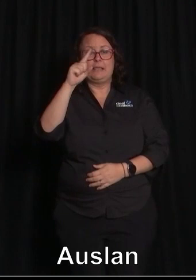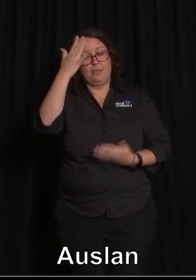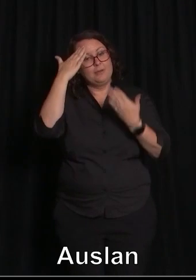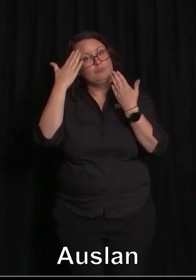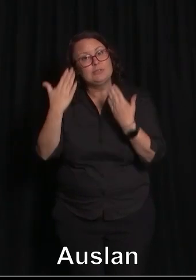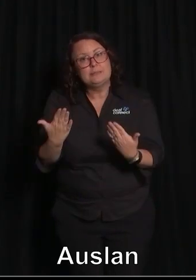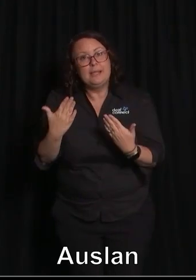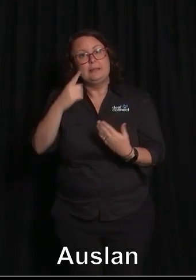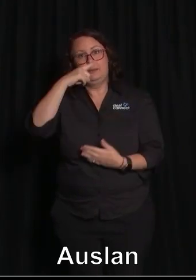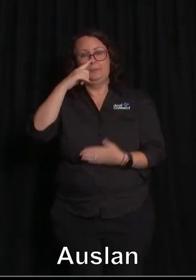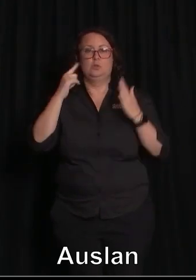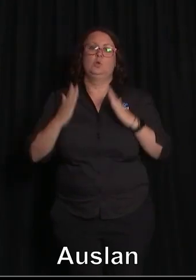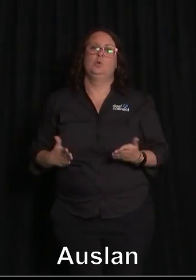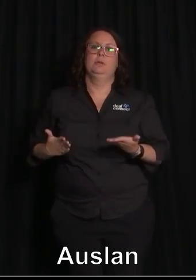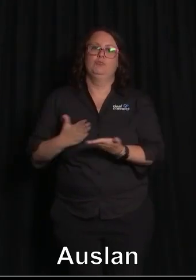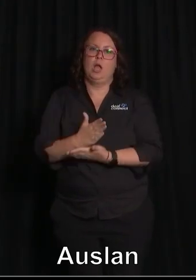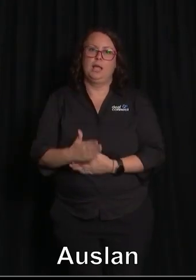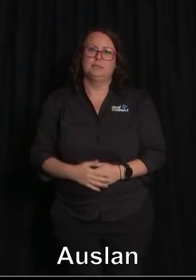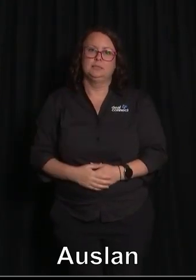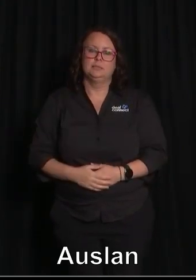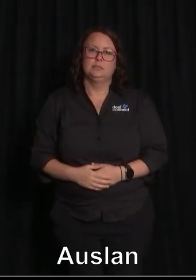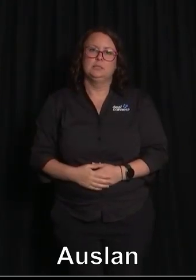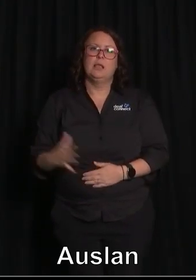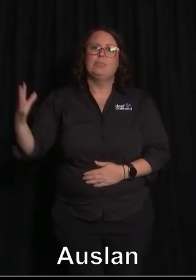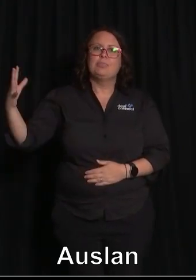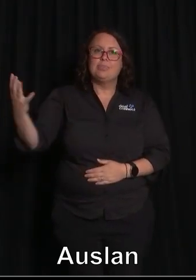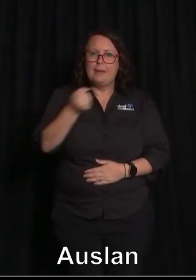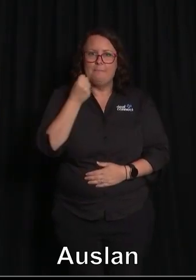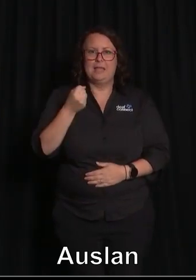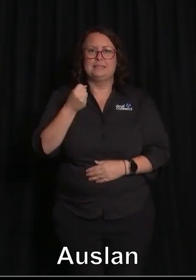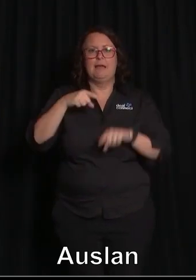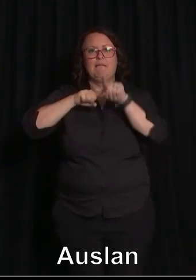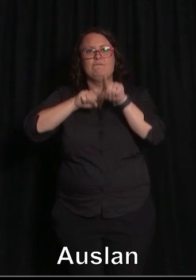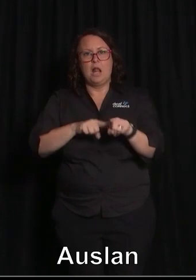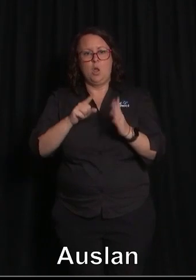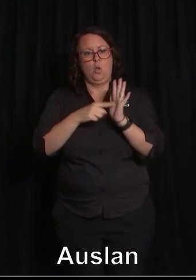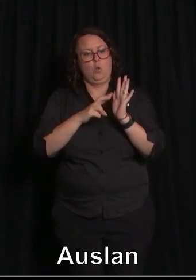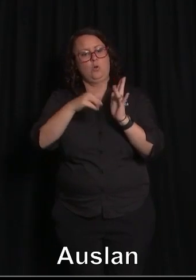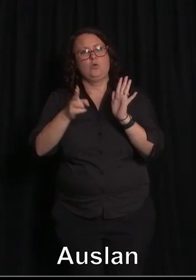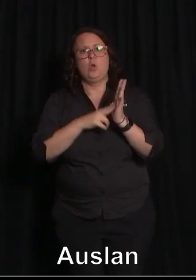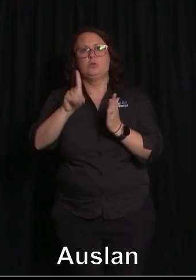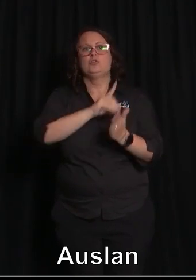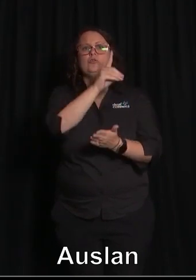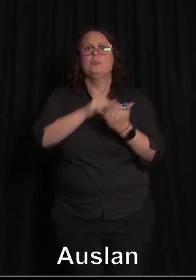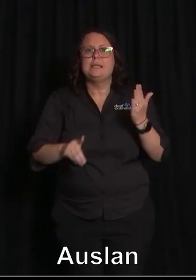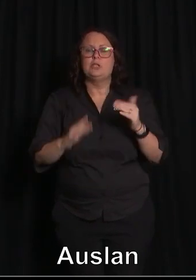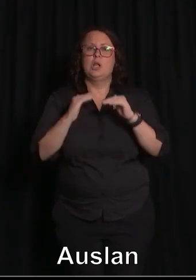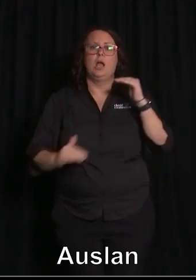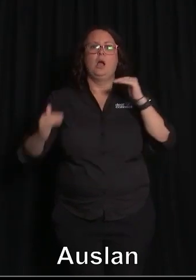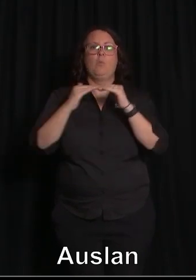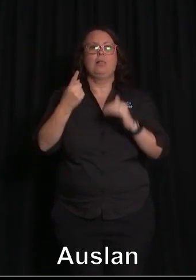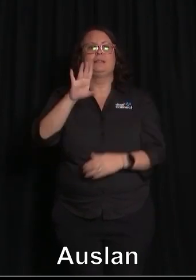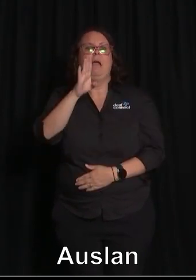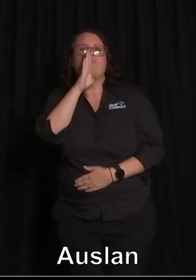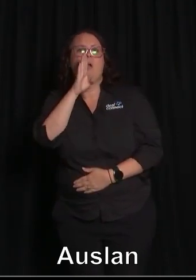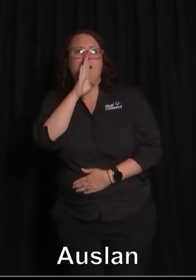and protect human rights. They must employ key principles of non-discrimination, equality, and privacy, as well